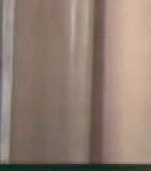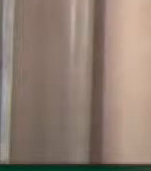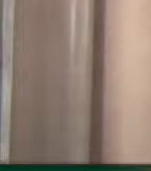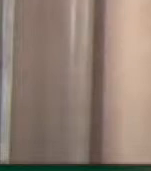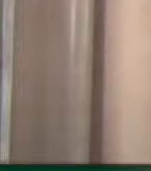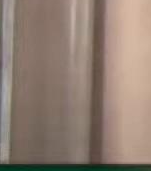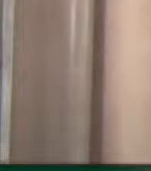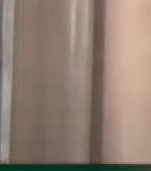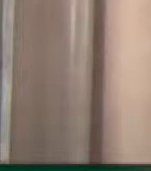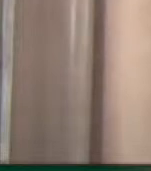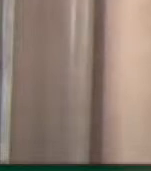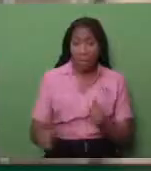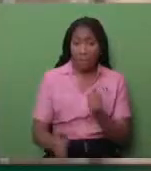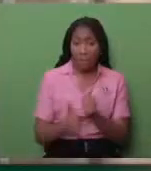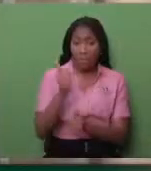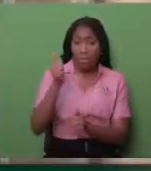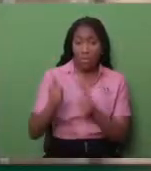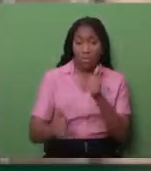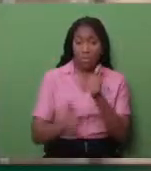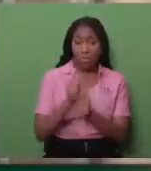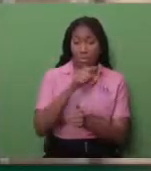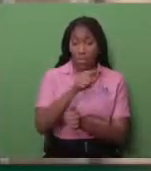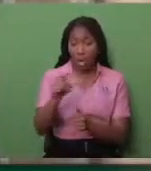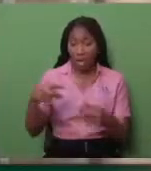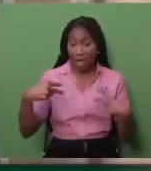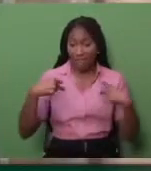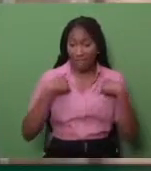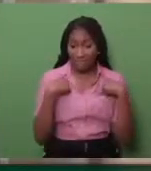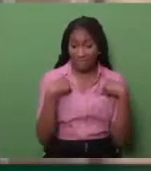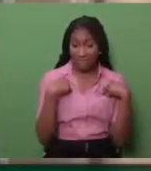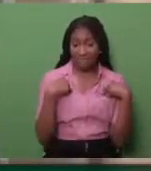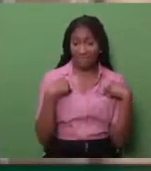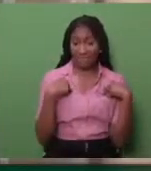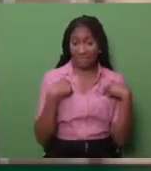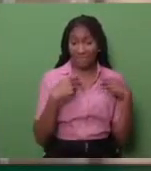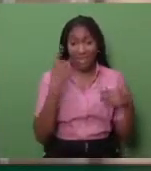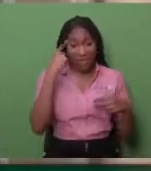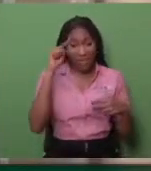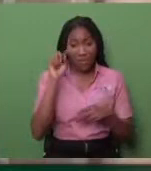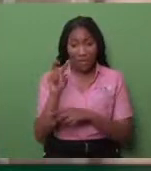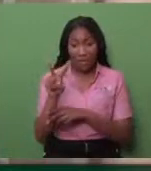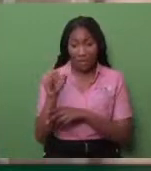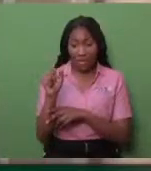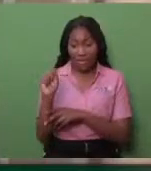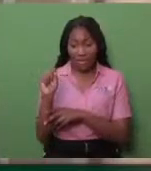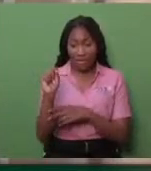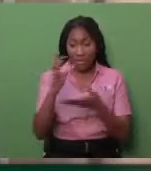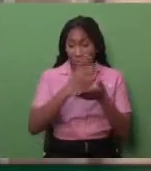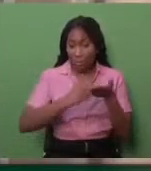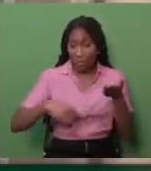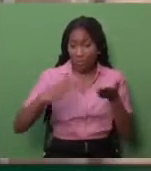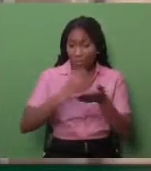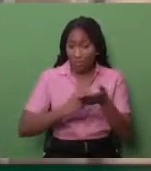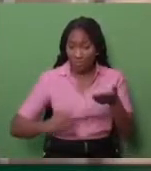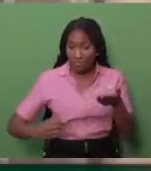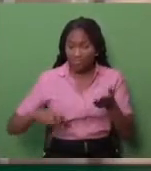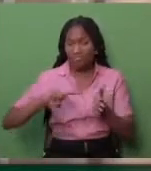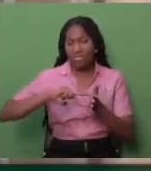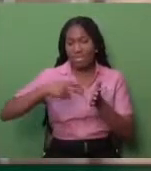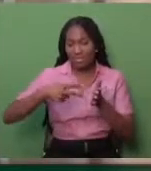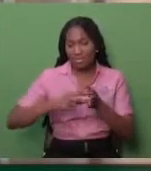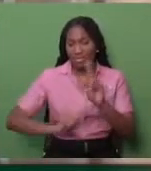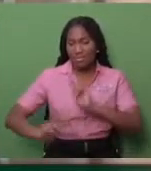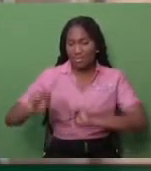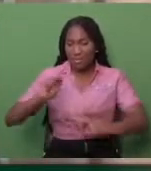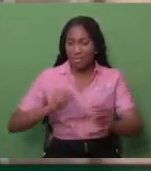have, I quote, the more items you have on the exempt list, Madam Speaker, the more opportunities there are for people to